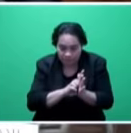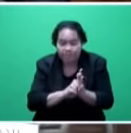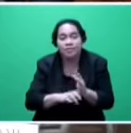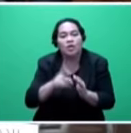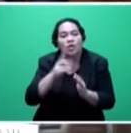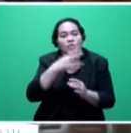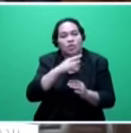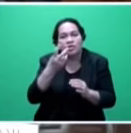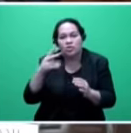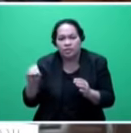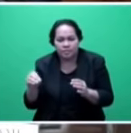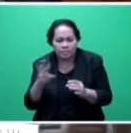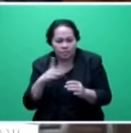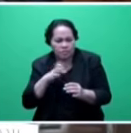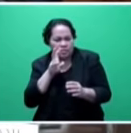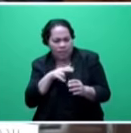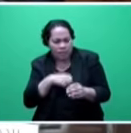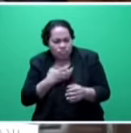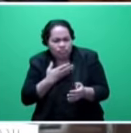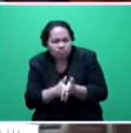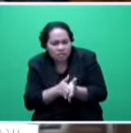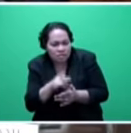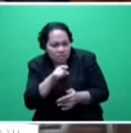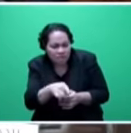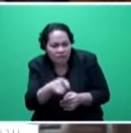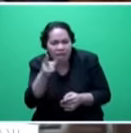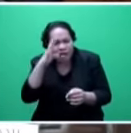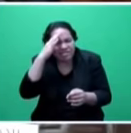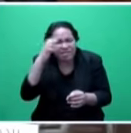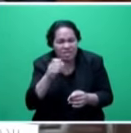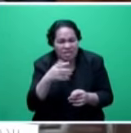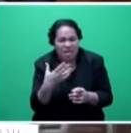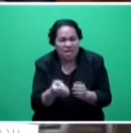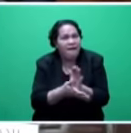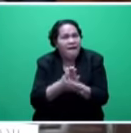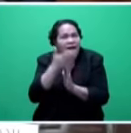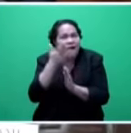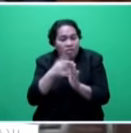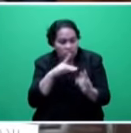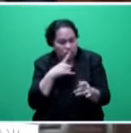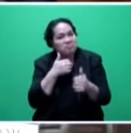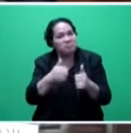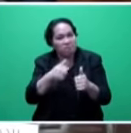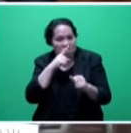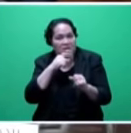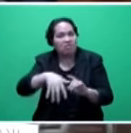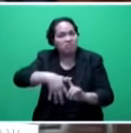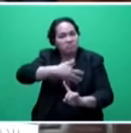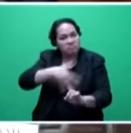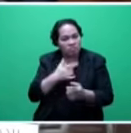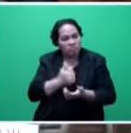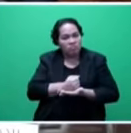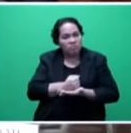much higher vulnerability index or indices are able to cushion the crisis better than